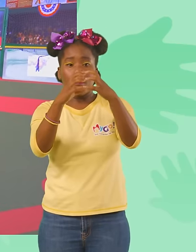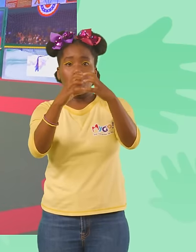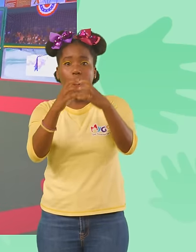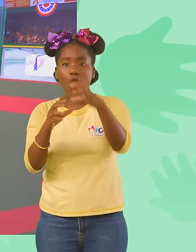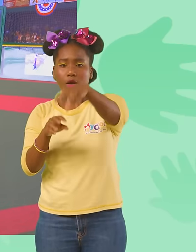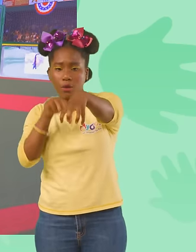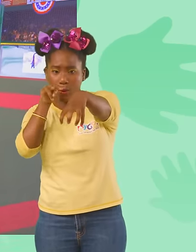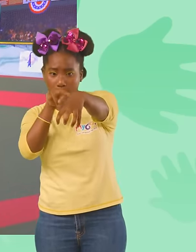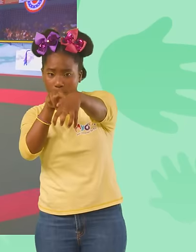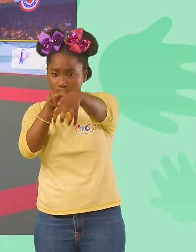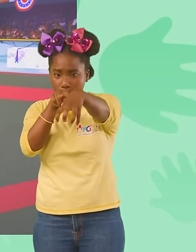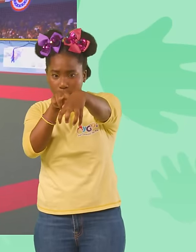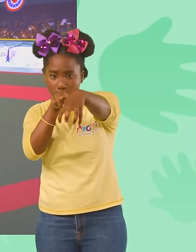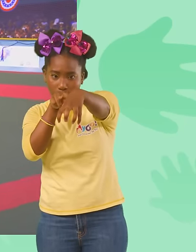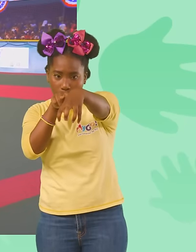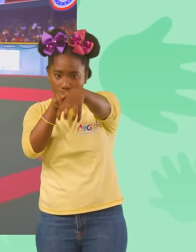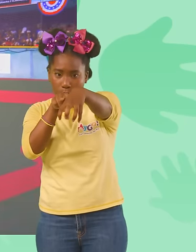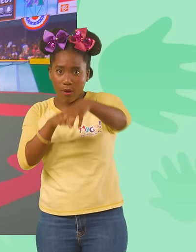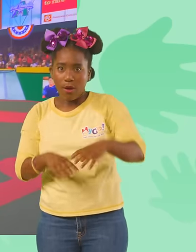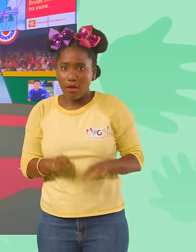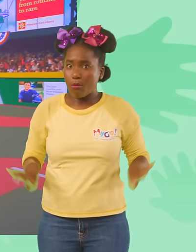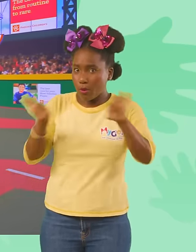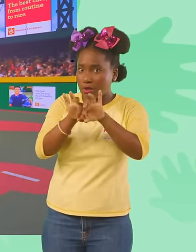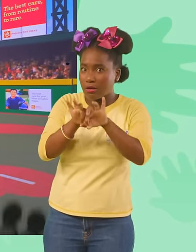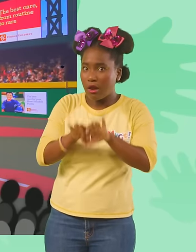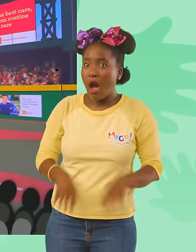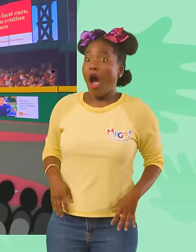Blippi. Okay. Eye on the ball.